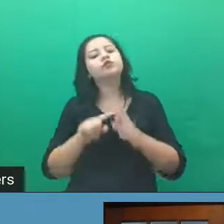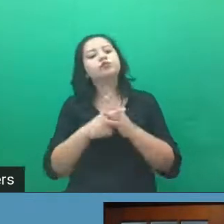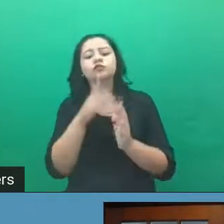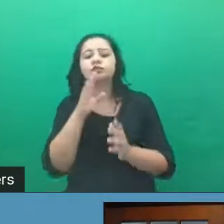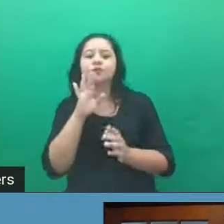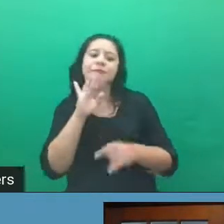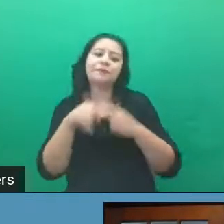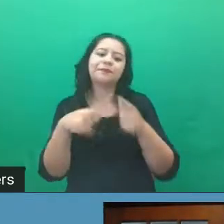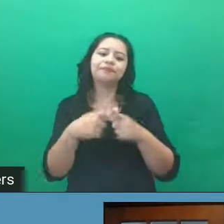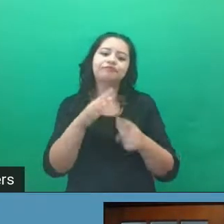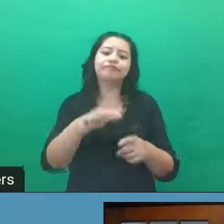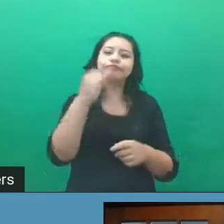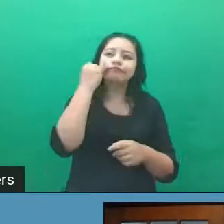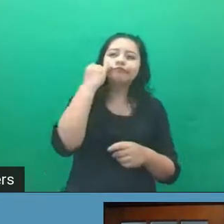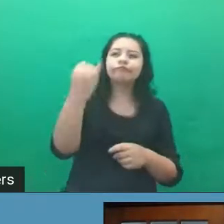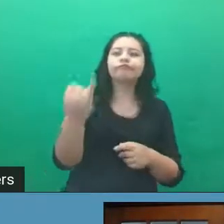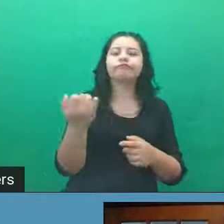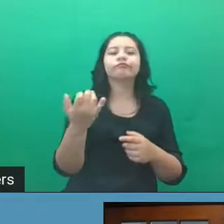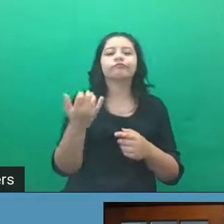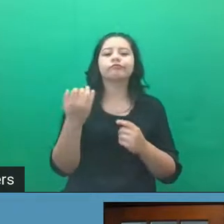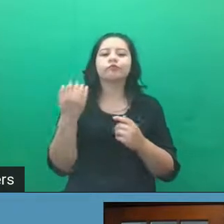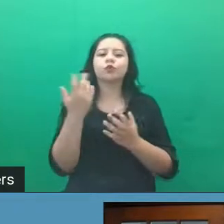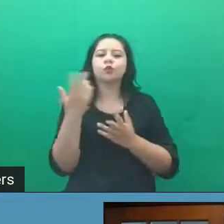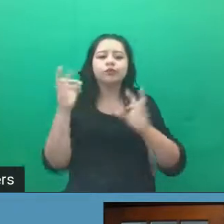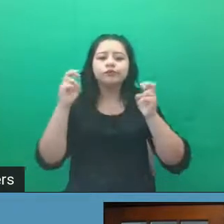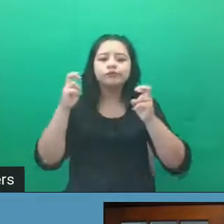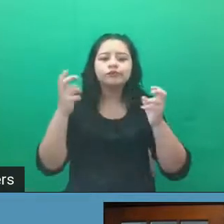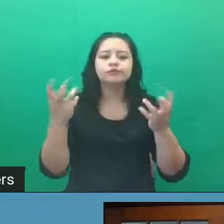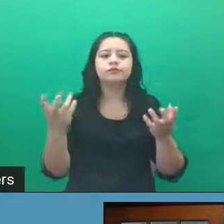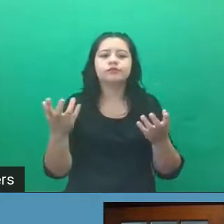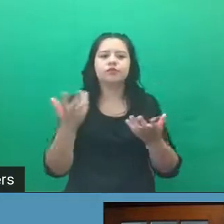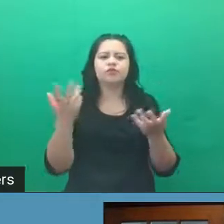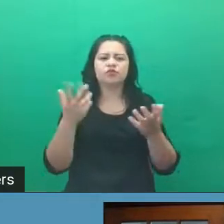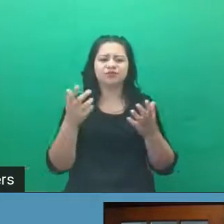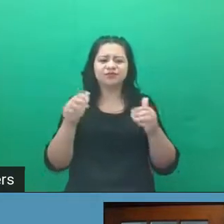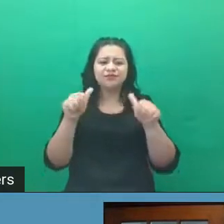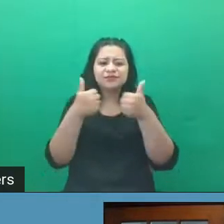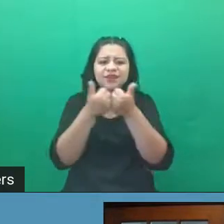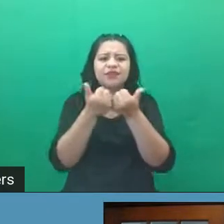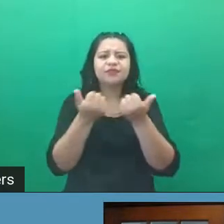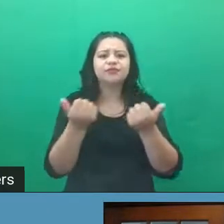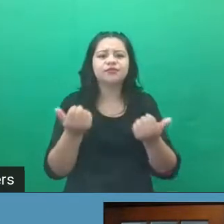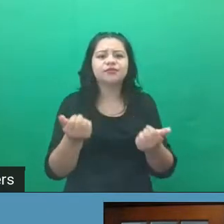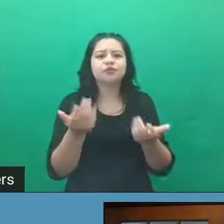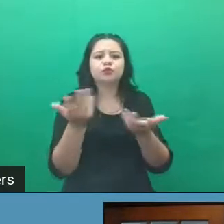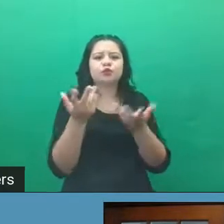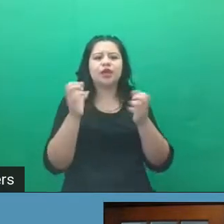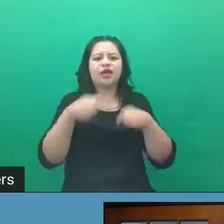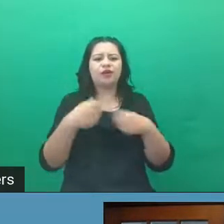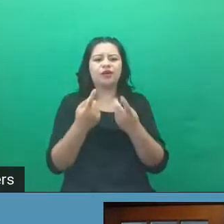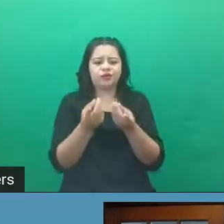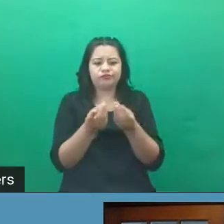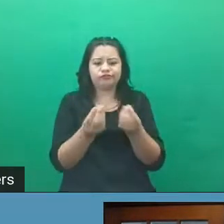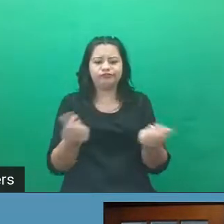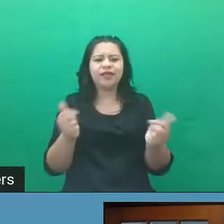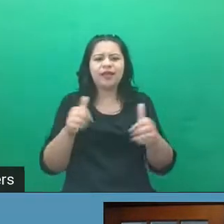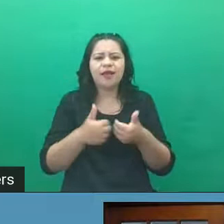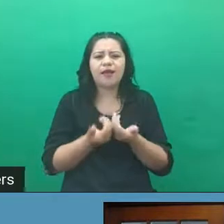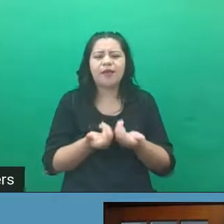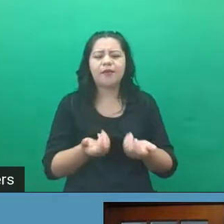about their idea, where what is the issue, what's the challenge, what are some solutions that we can